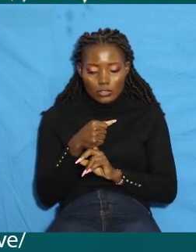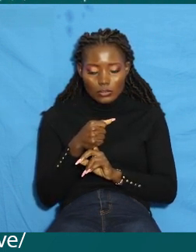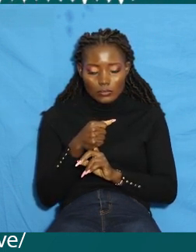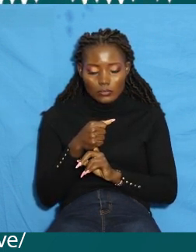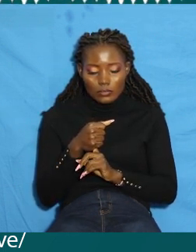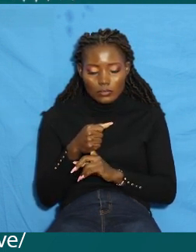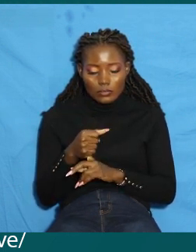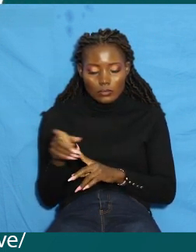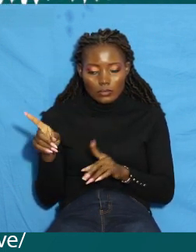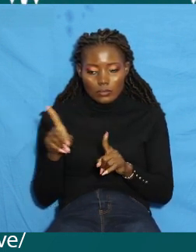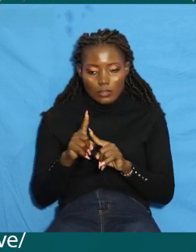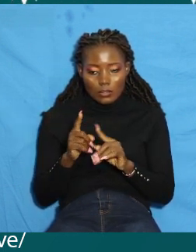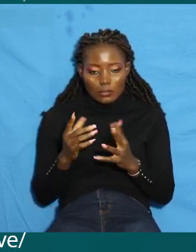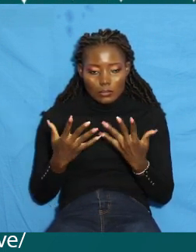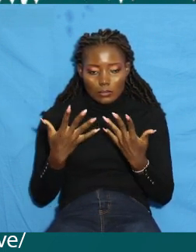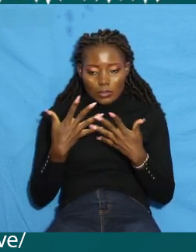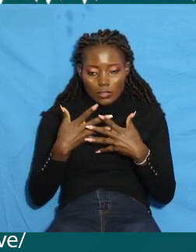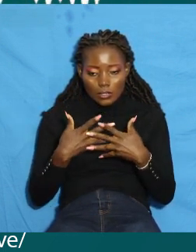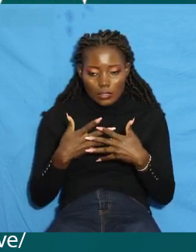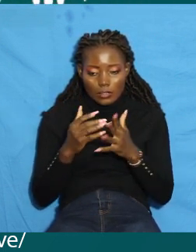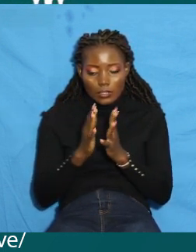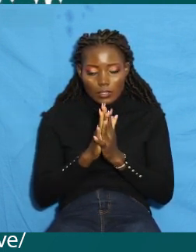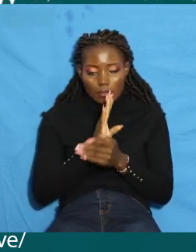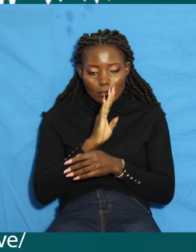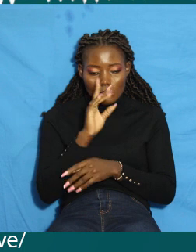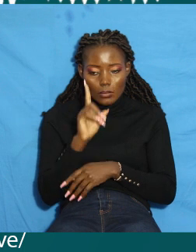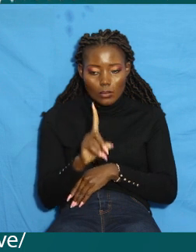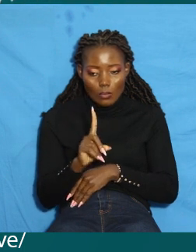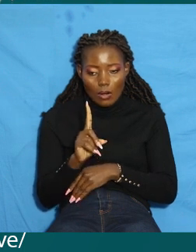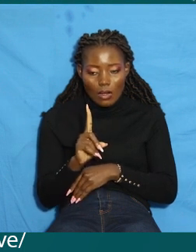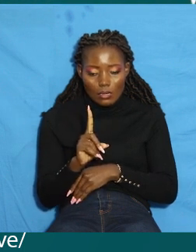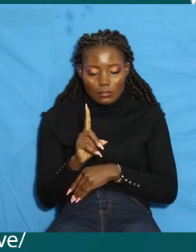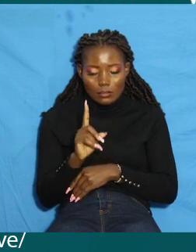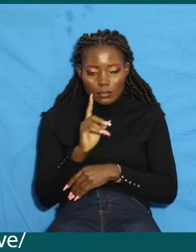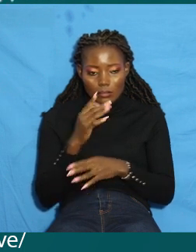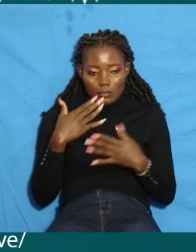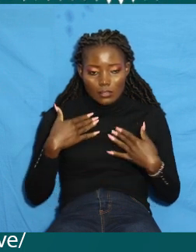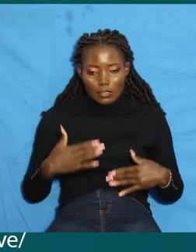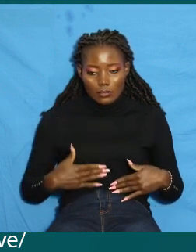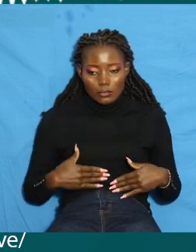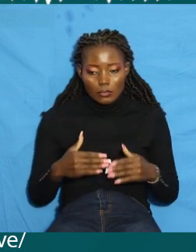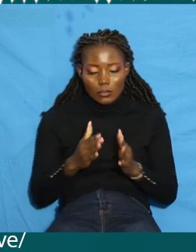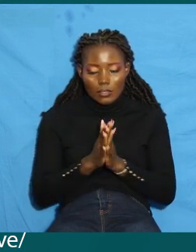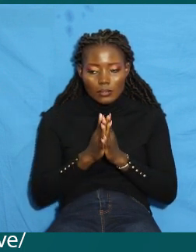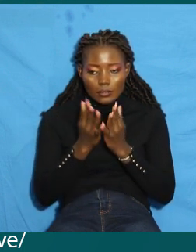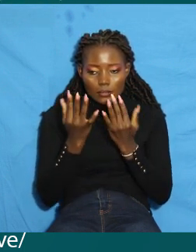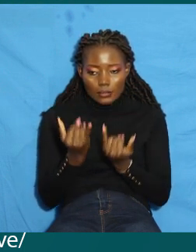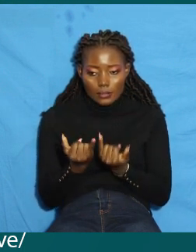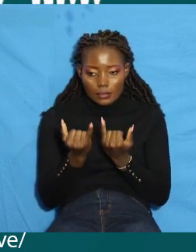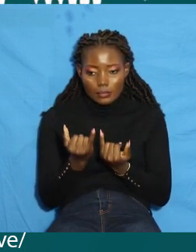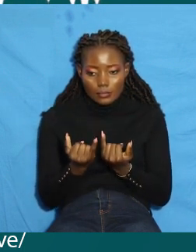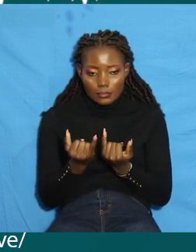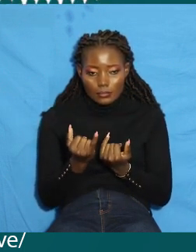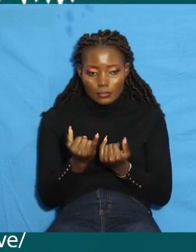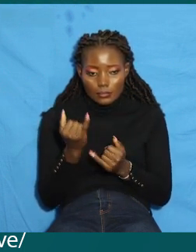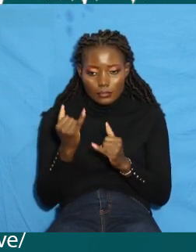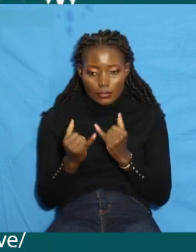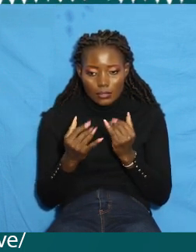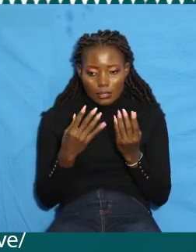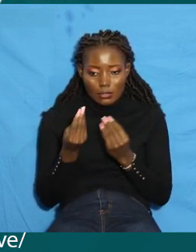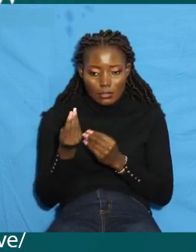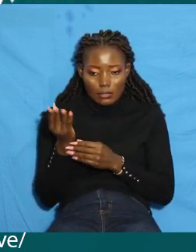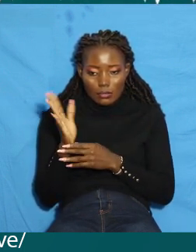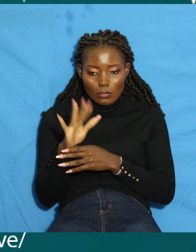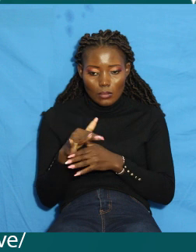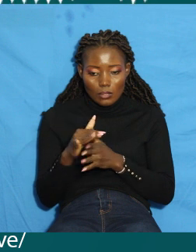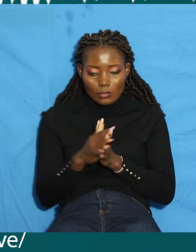for you to be integrated and be one and whole as a human being. So, if I may go back to the story of